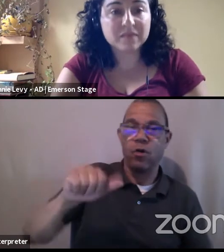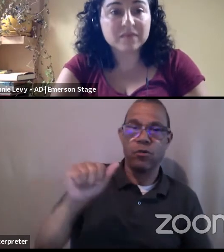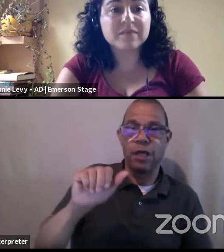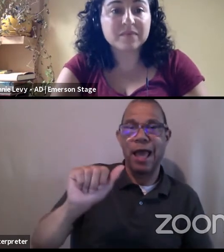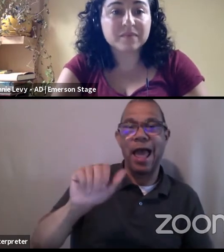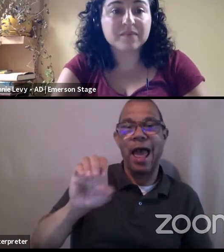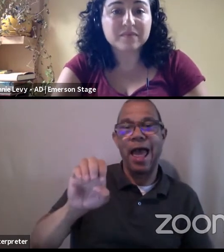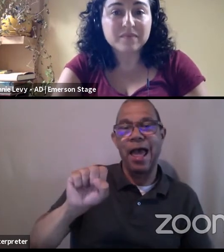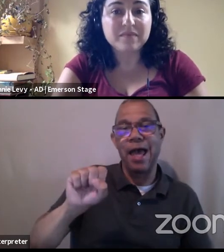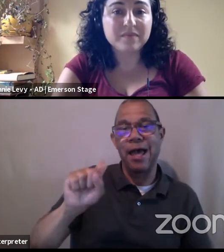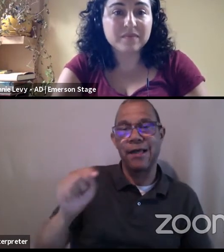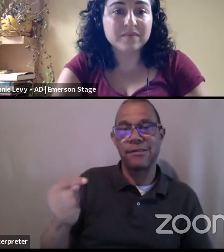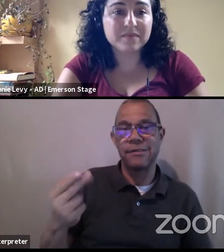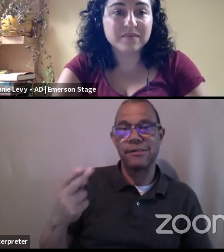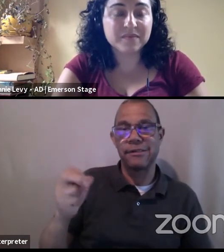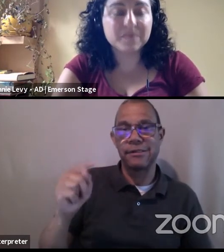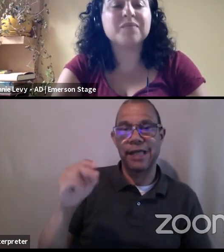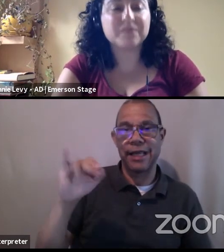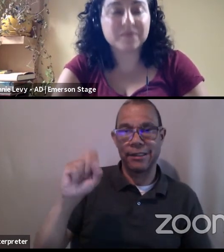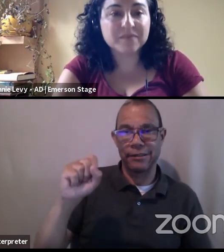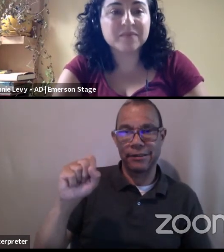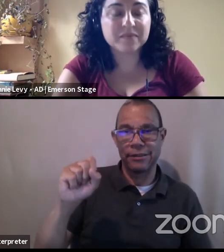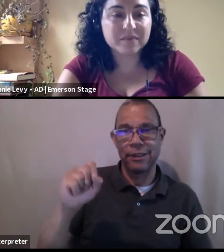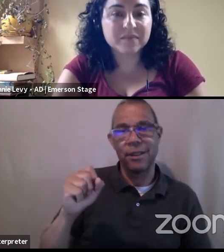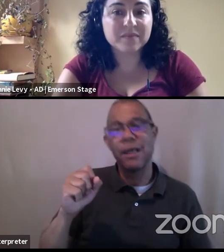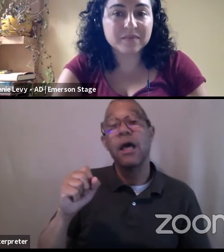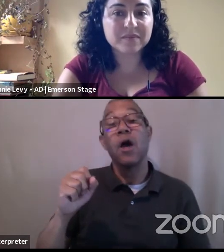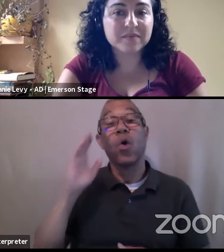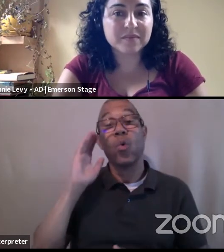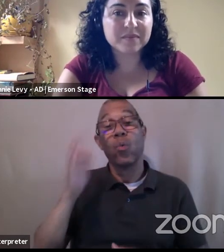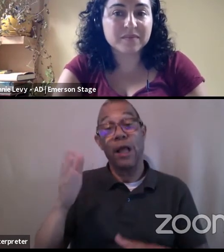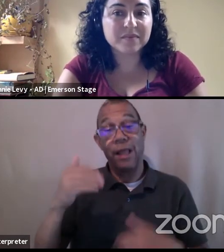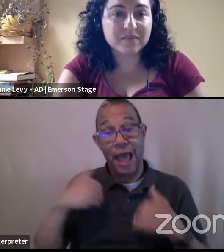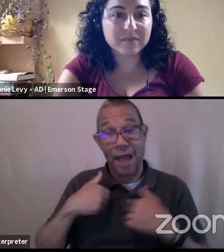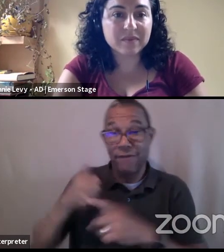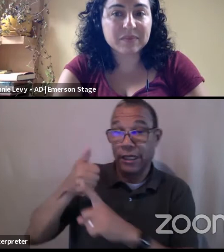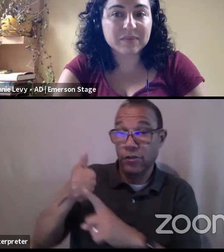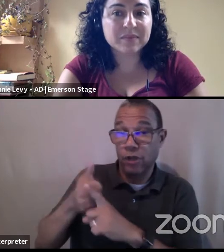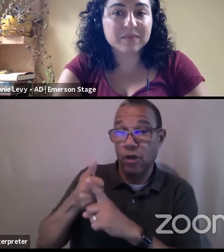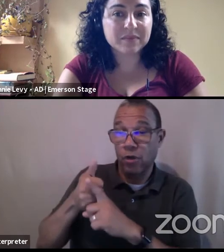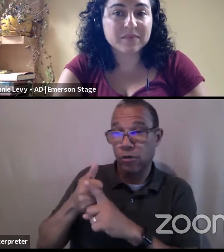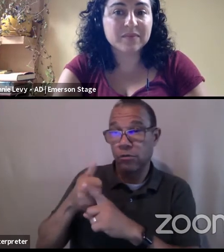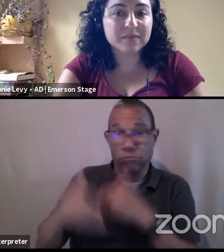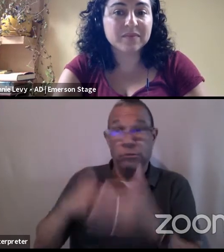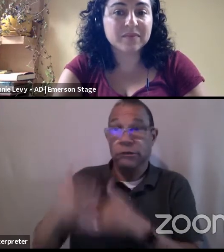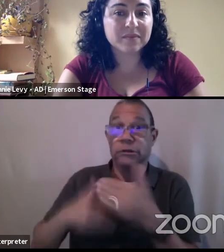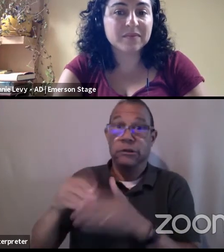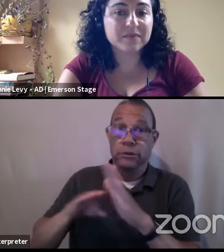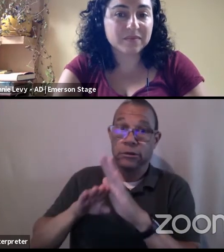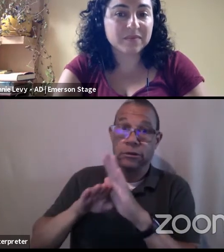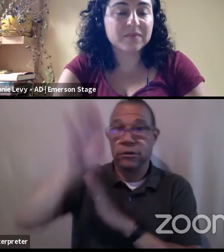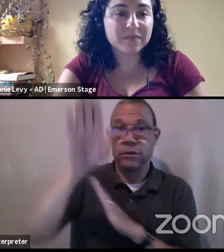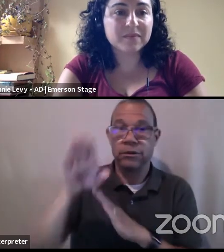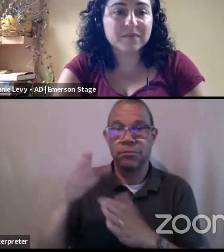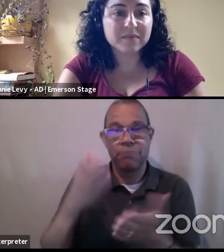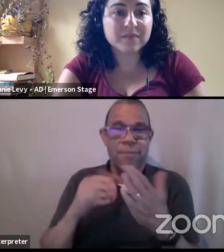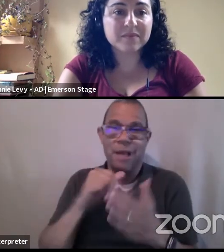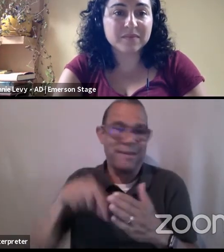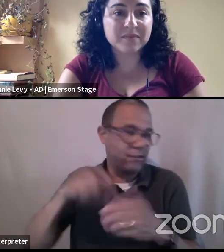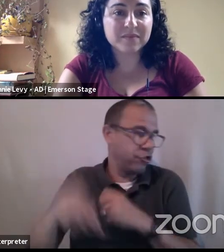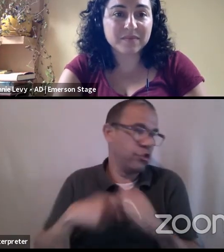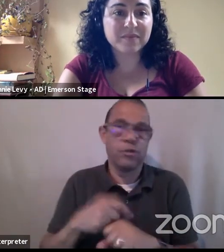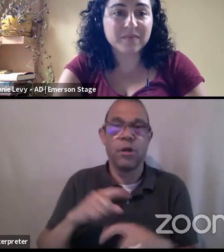maybe not in 2020 yet, but with more, uh, artistic practice from all over the world, uh, I